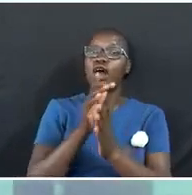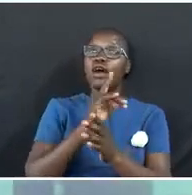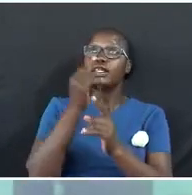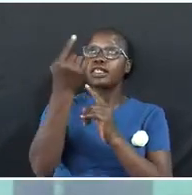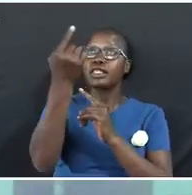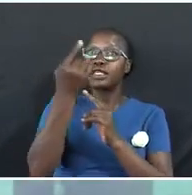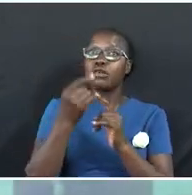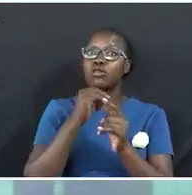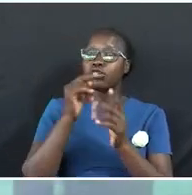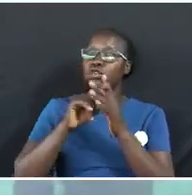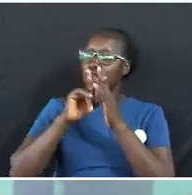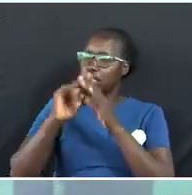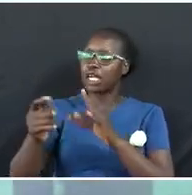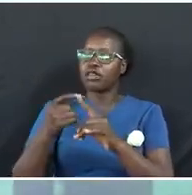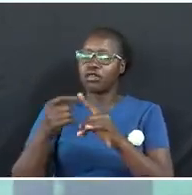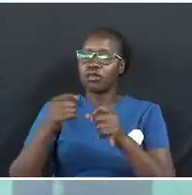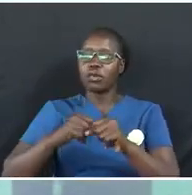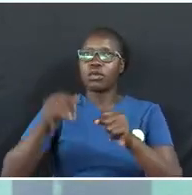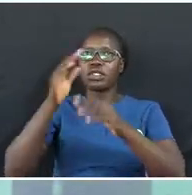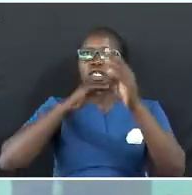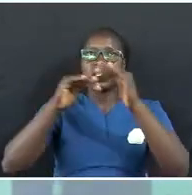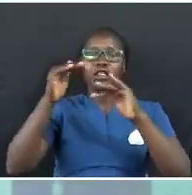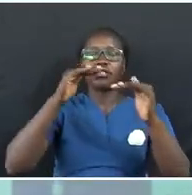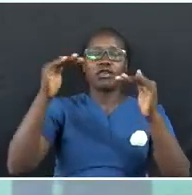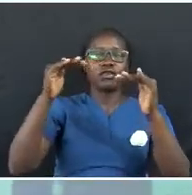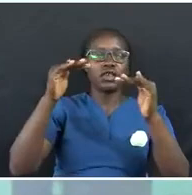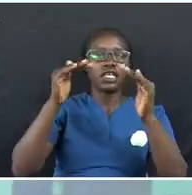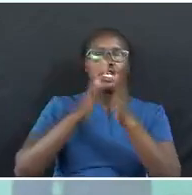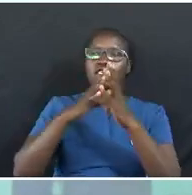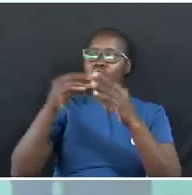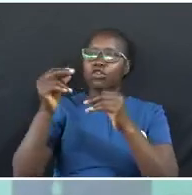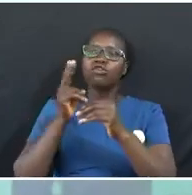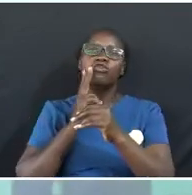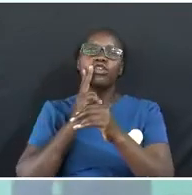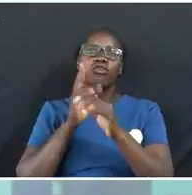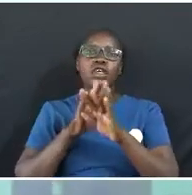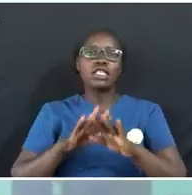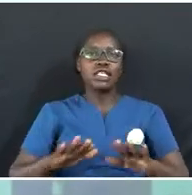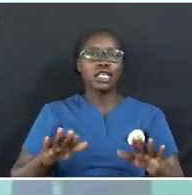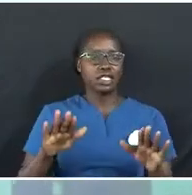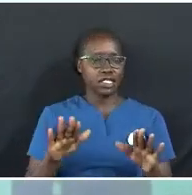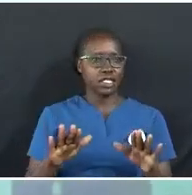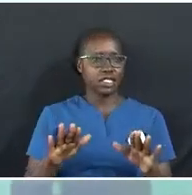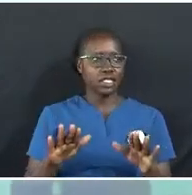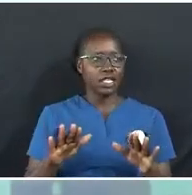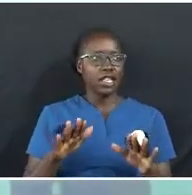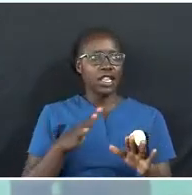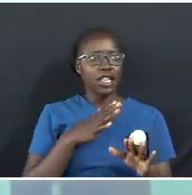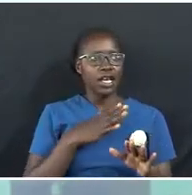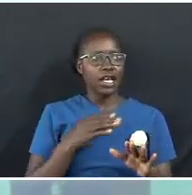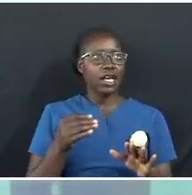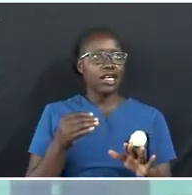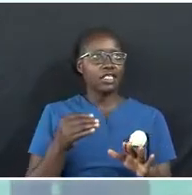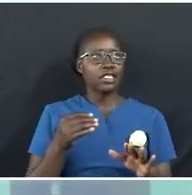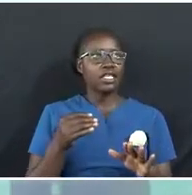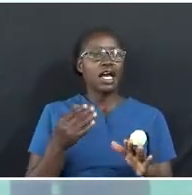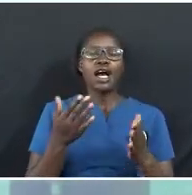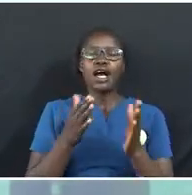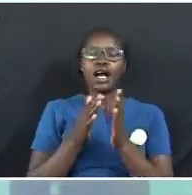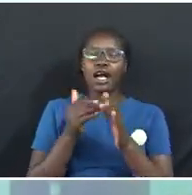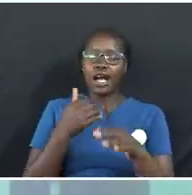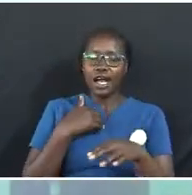from the garden of Eden, he had called the patriarchs. They did their bit and they left. That was their